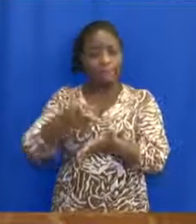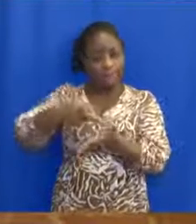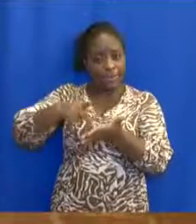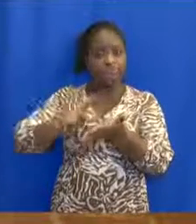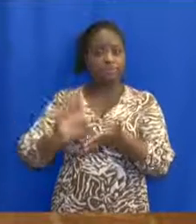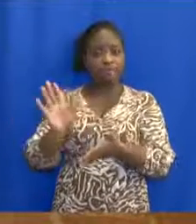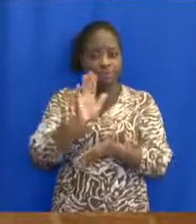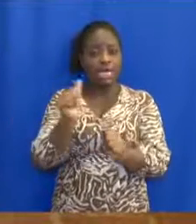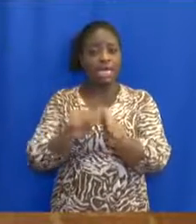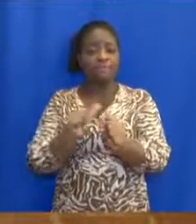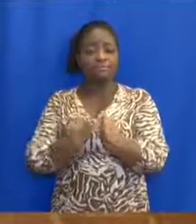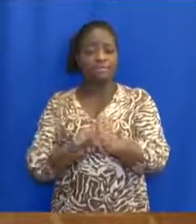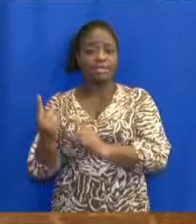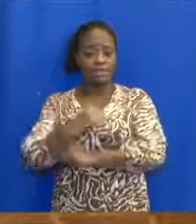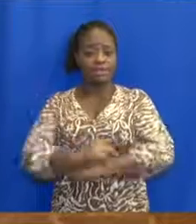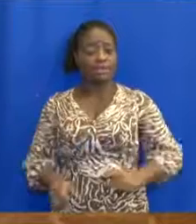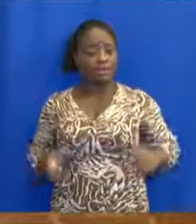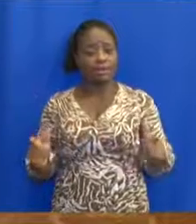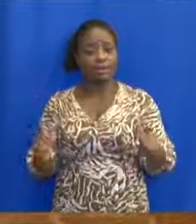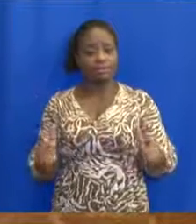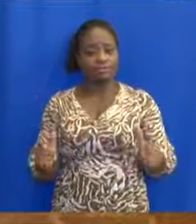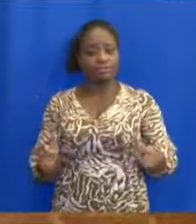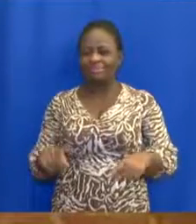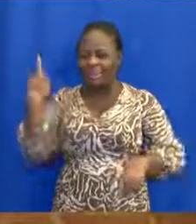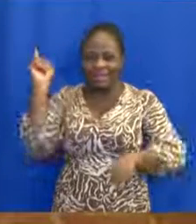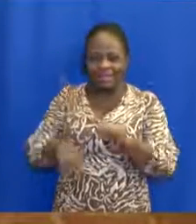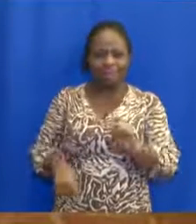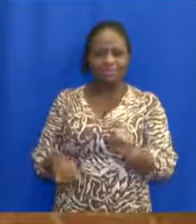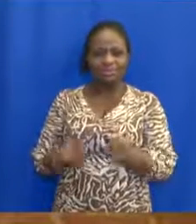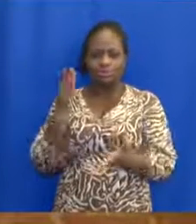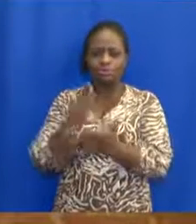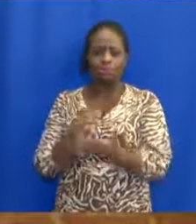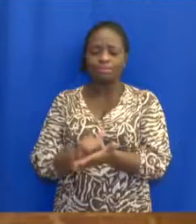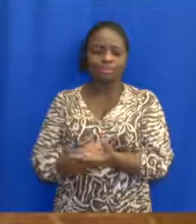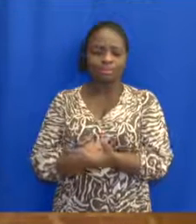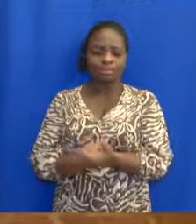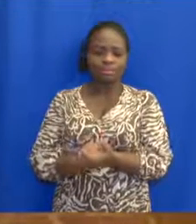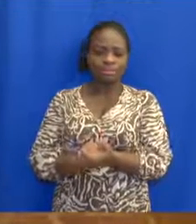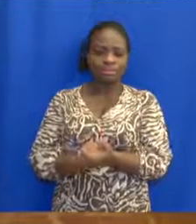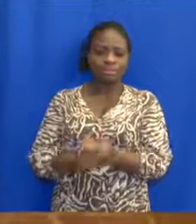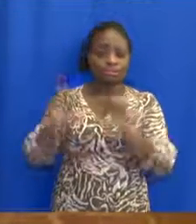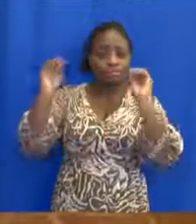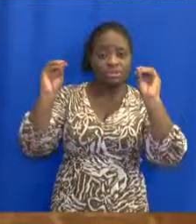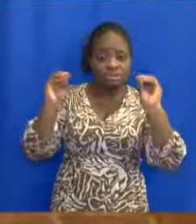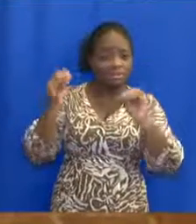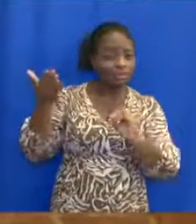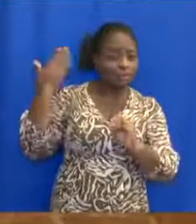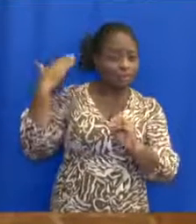parcel of our daily routine. We dare not ruin the successes we have chalked over this period.